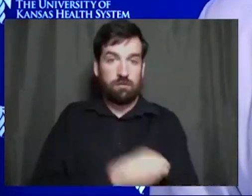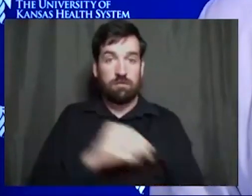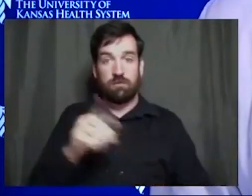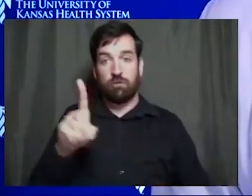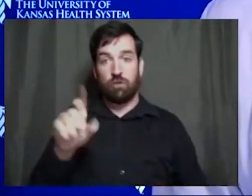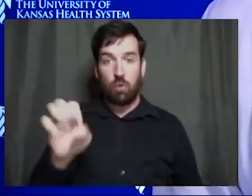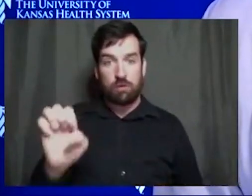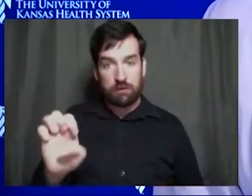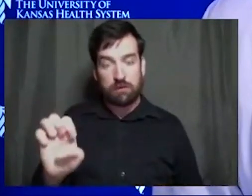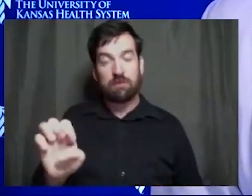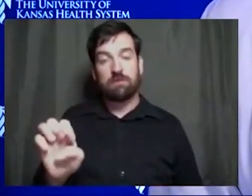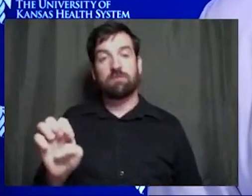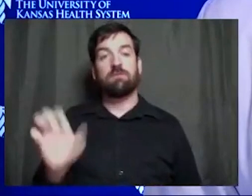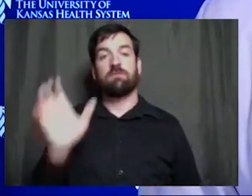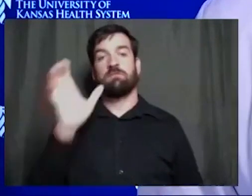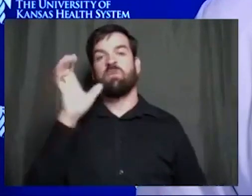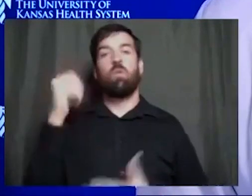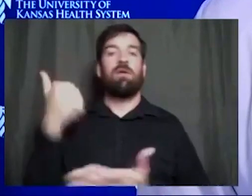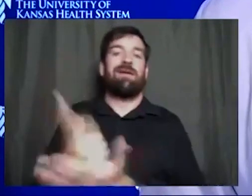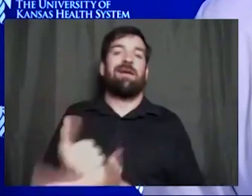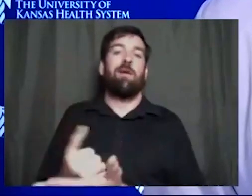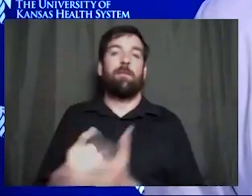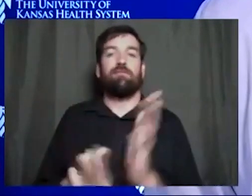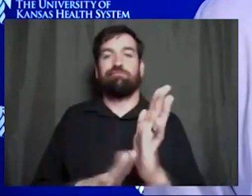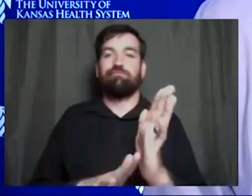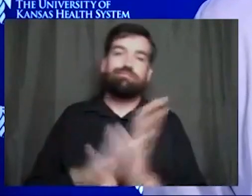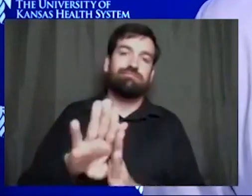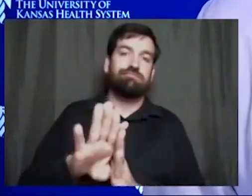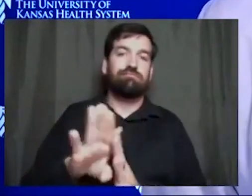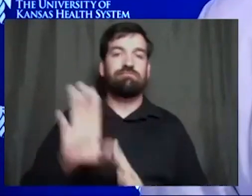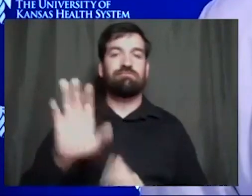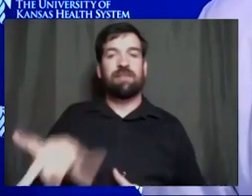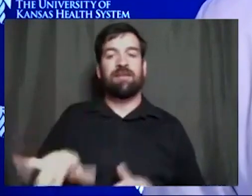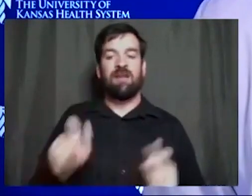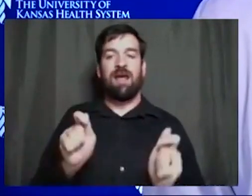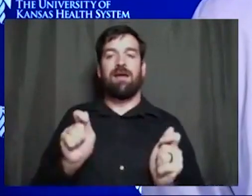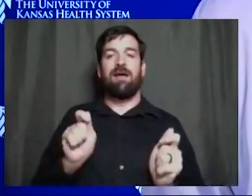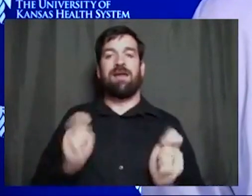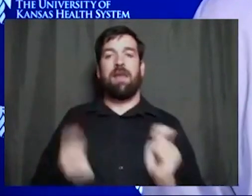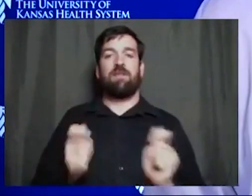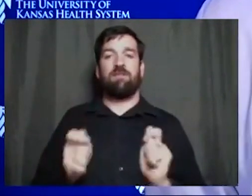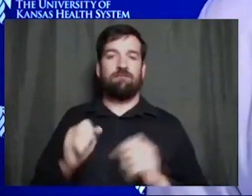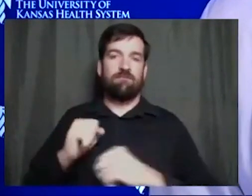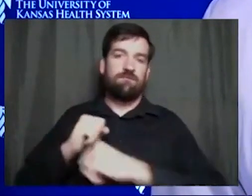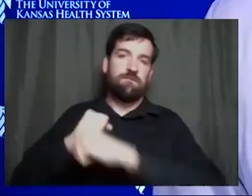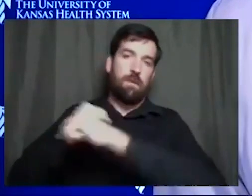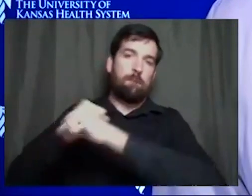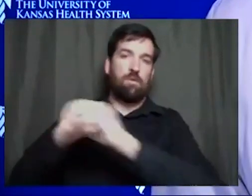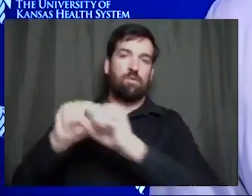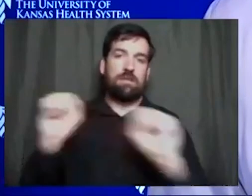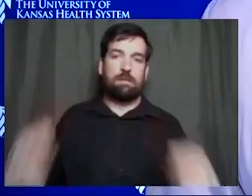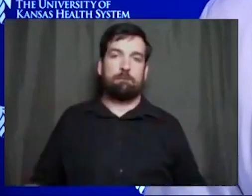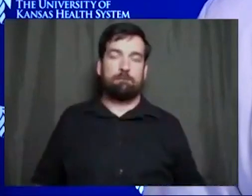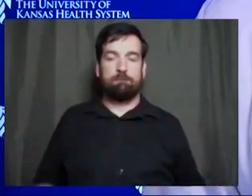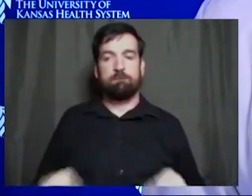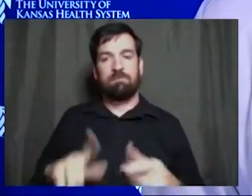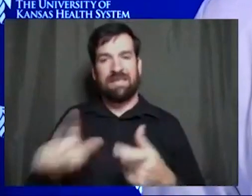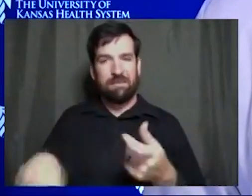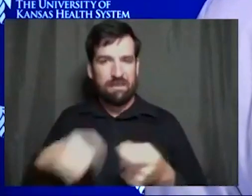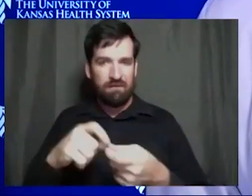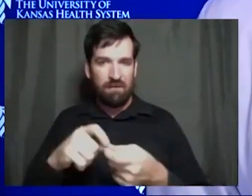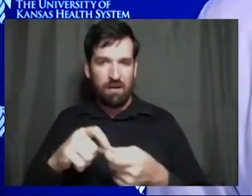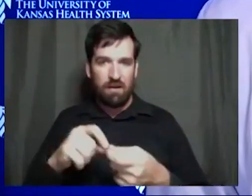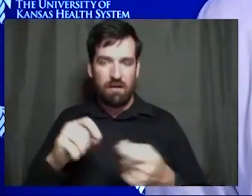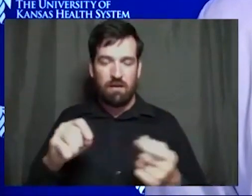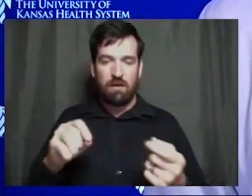also help to boost that adaptive immune system, boost those specific